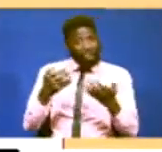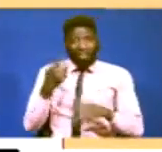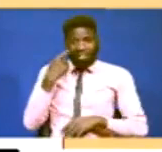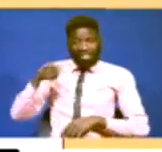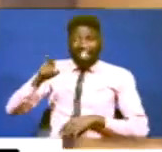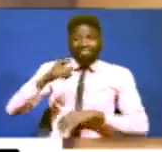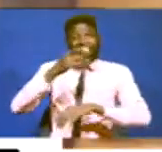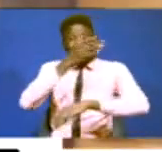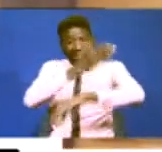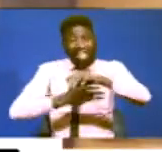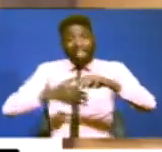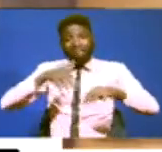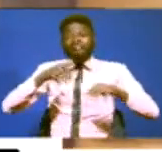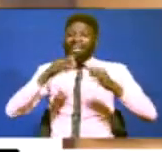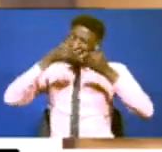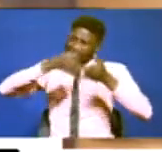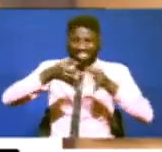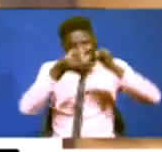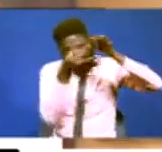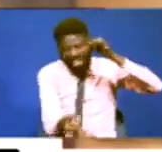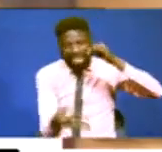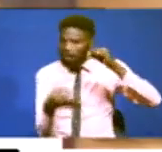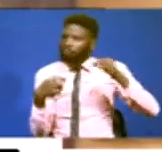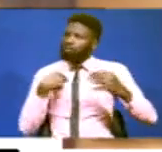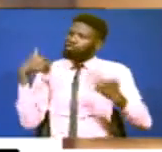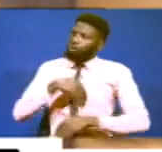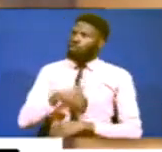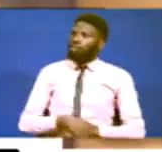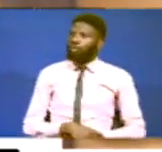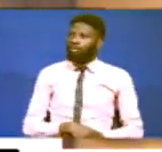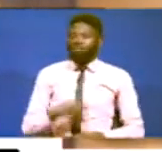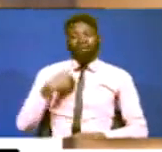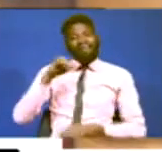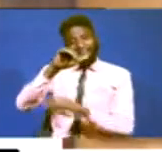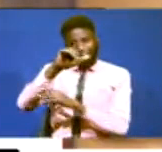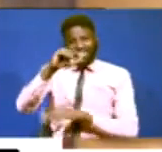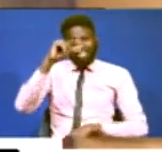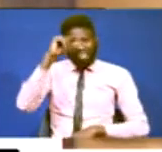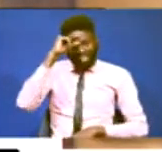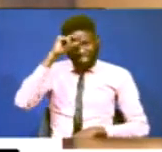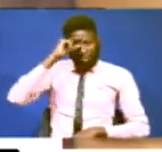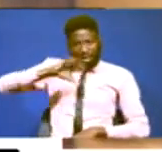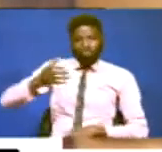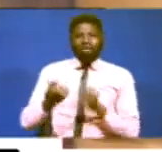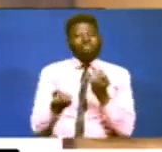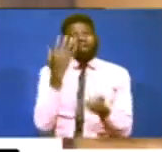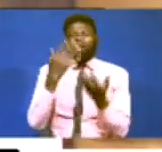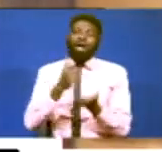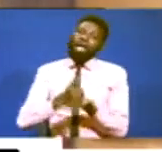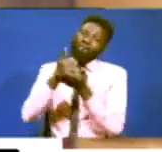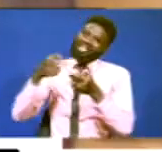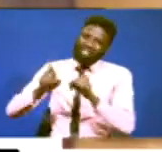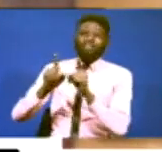yote, mimi nimeshtuka sana. Naomba serikali ya Baringo wamsaidie jamaa kutafutia haki yake. Kwa